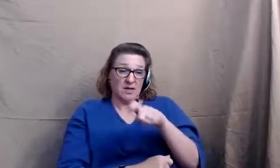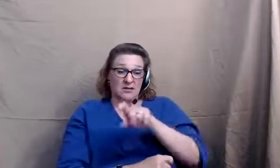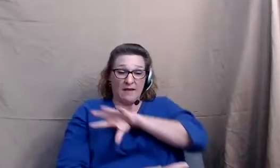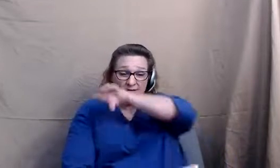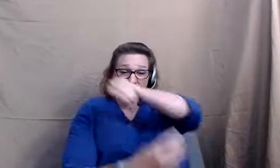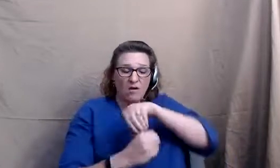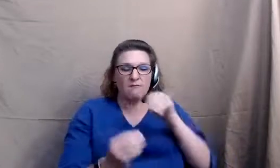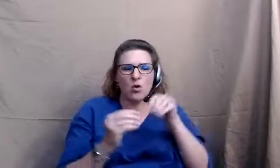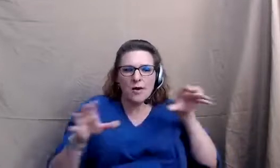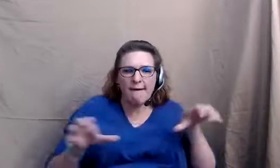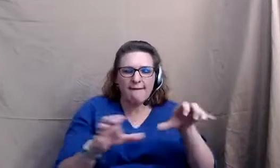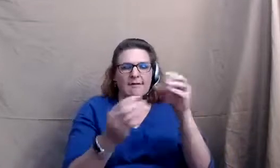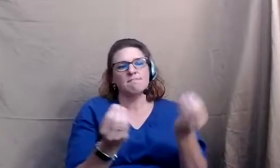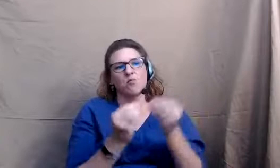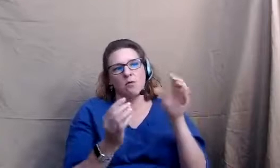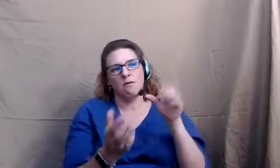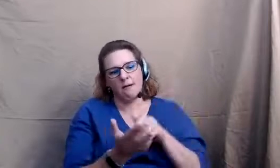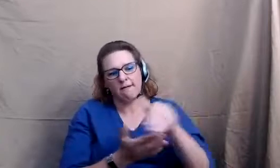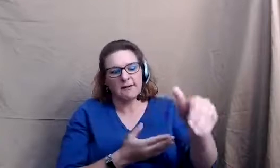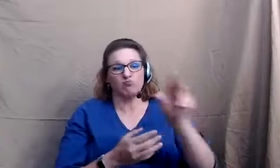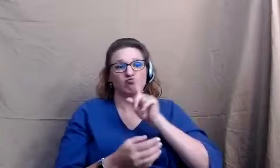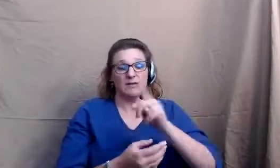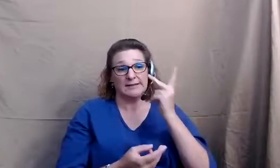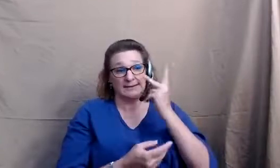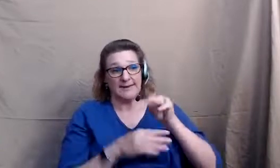and much more often to see any kind of real effect.